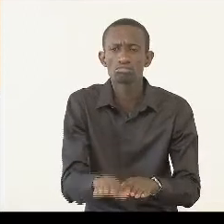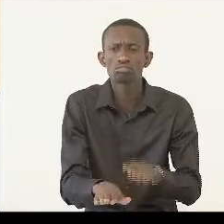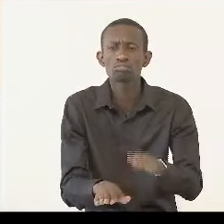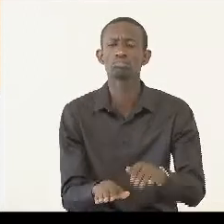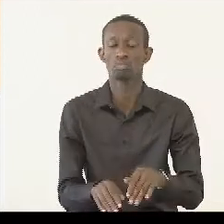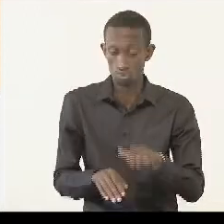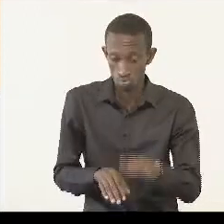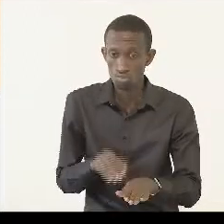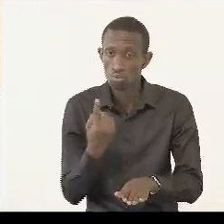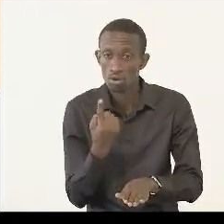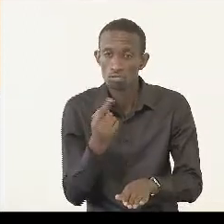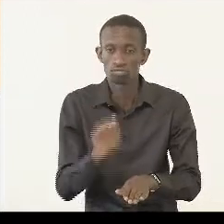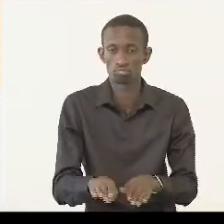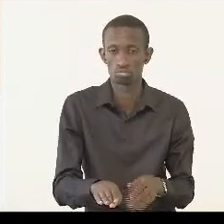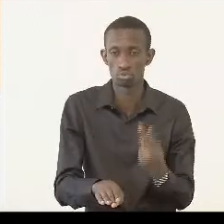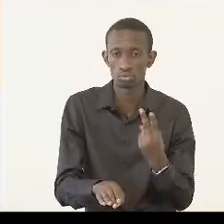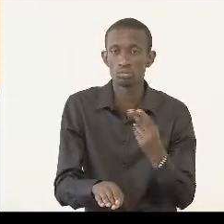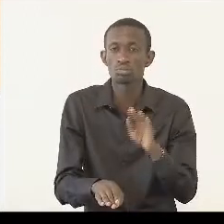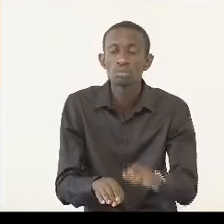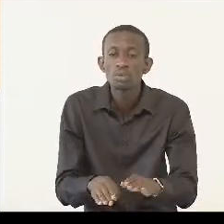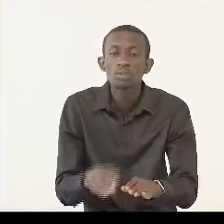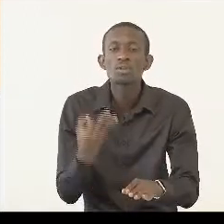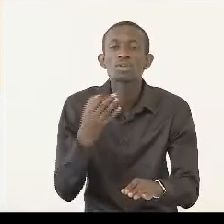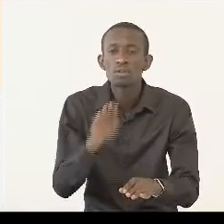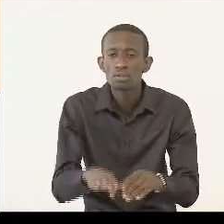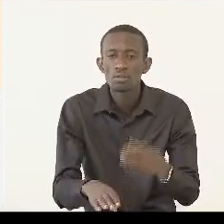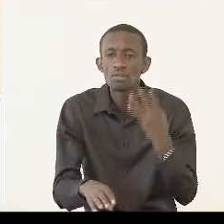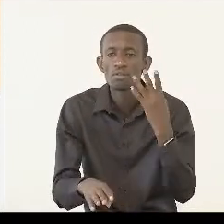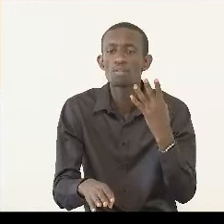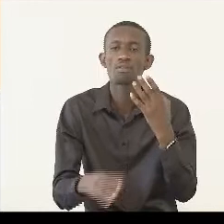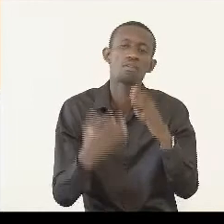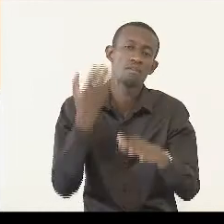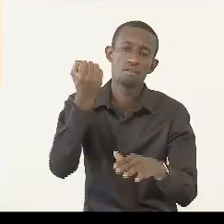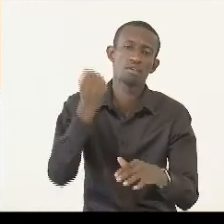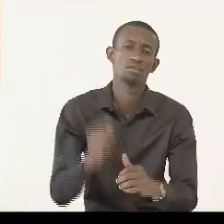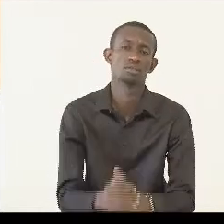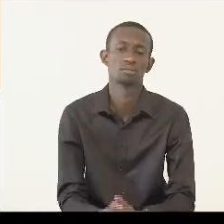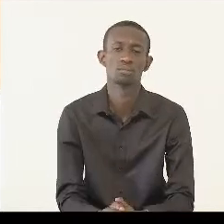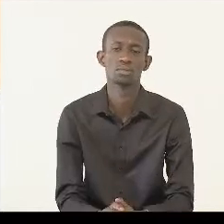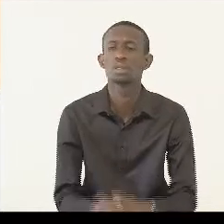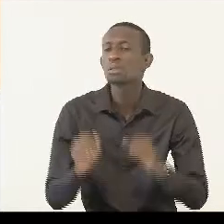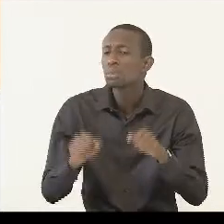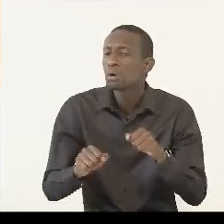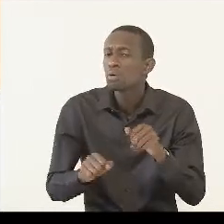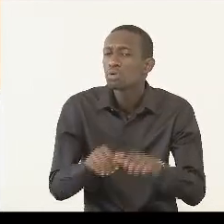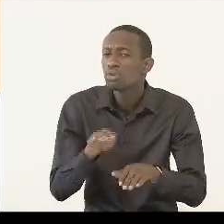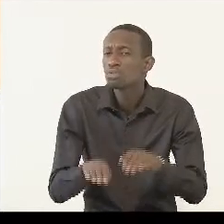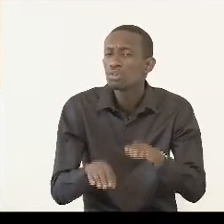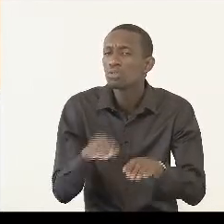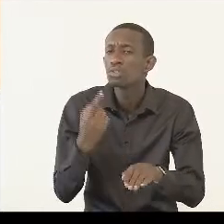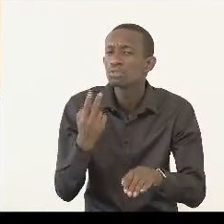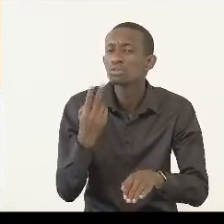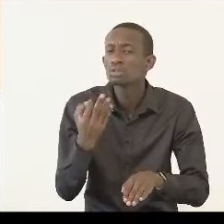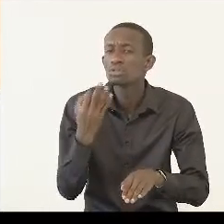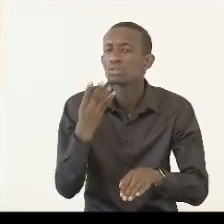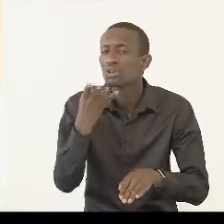2, 3, 4, and then 5. Would we split the stages in 1, 2, 3, 4, and